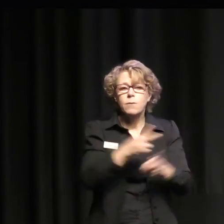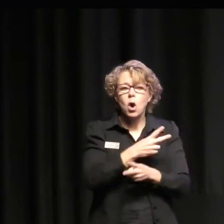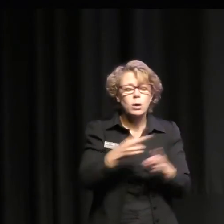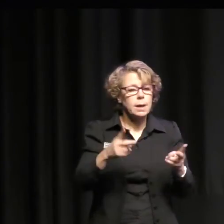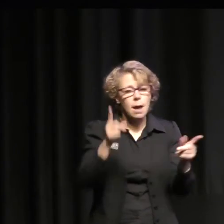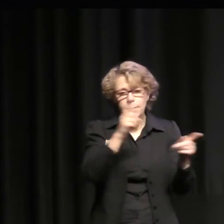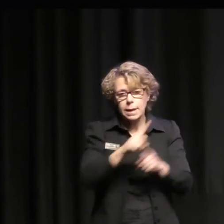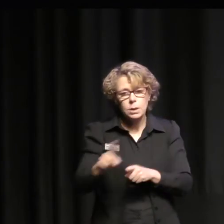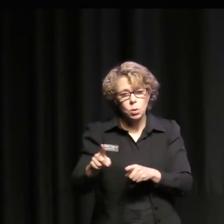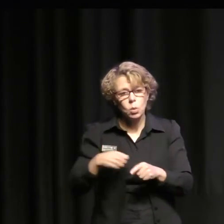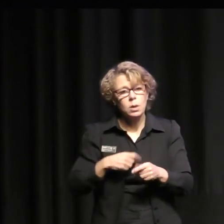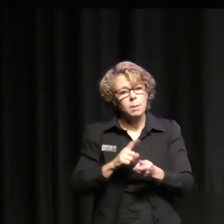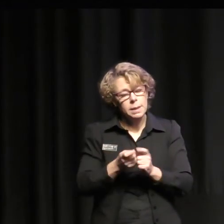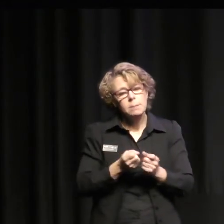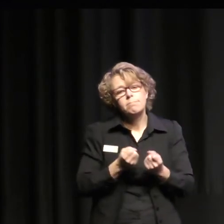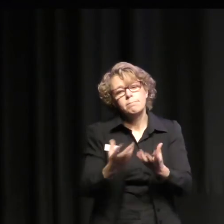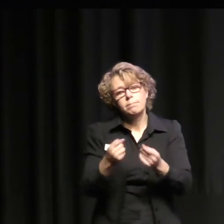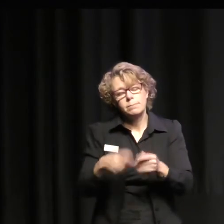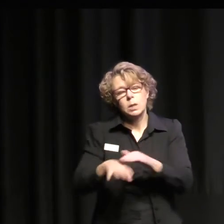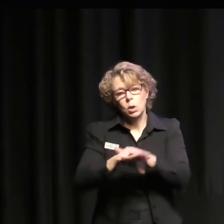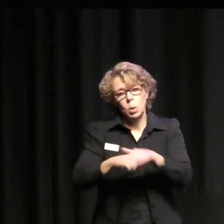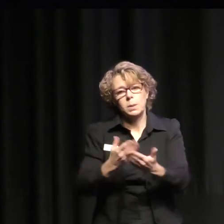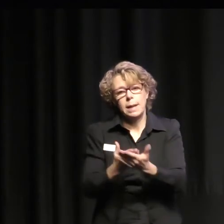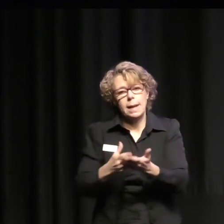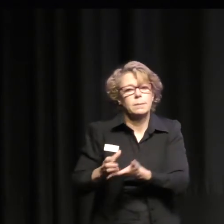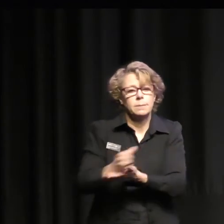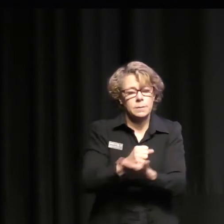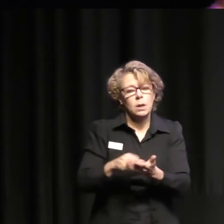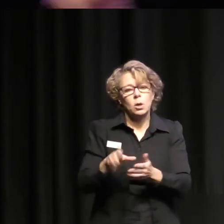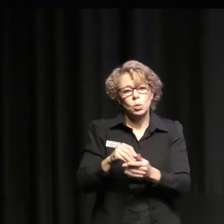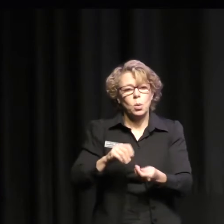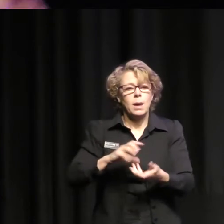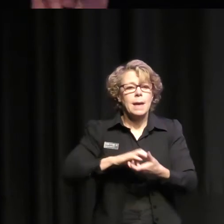precariat have provided with basic income security, the revolt will